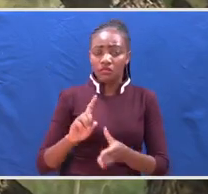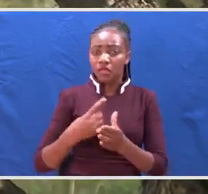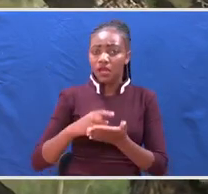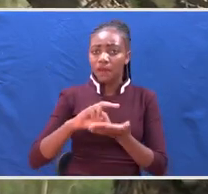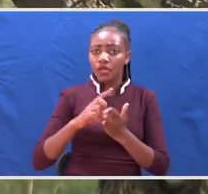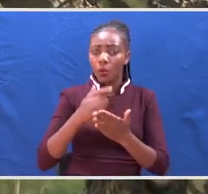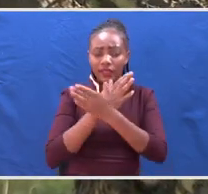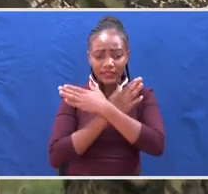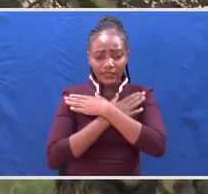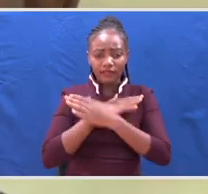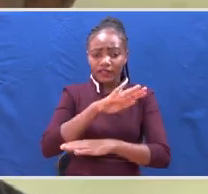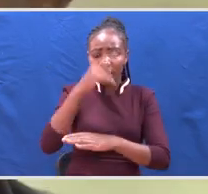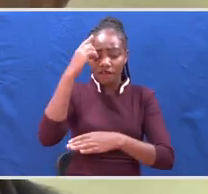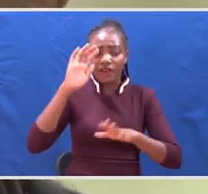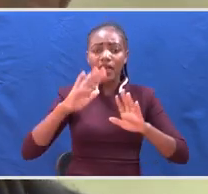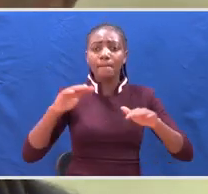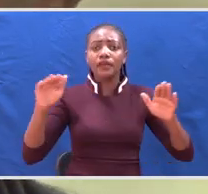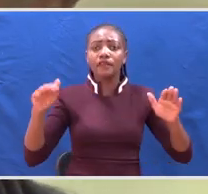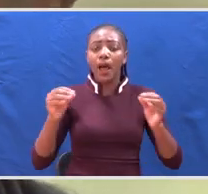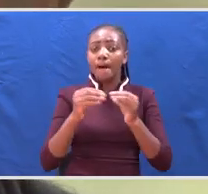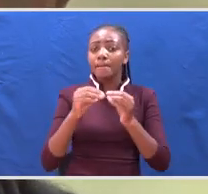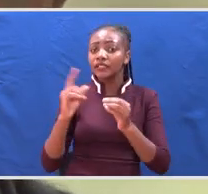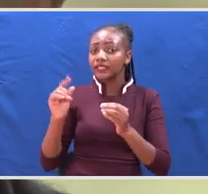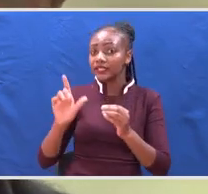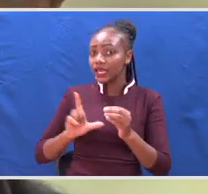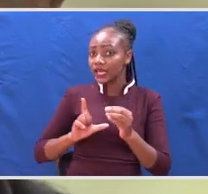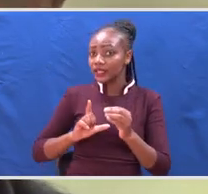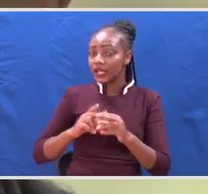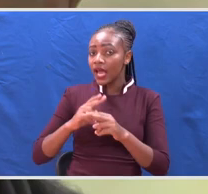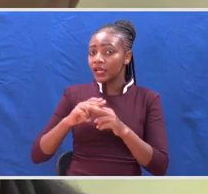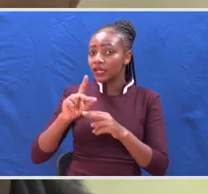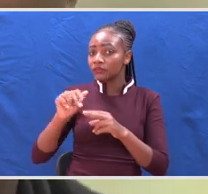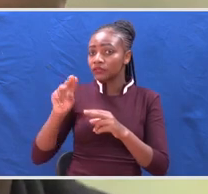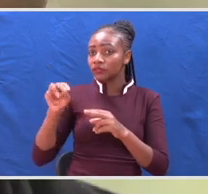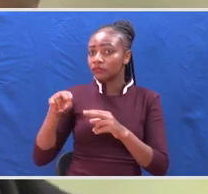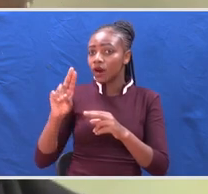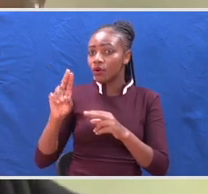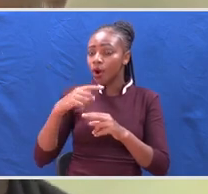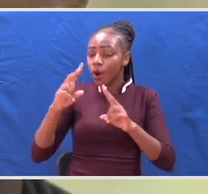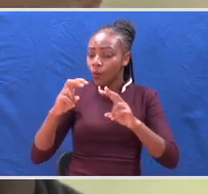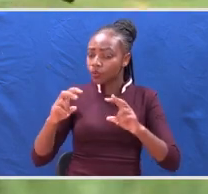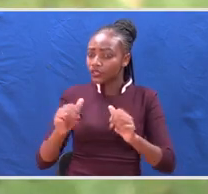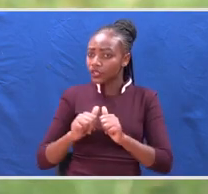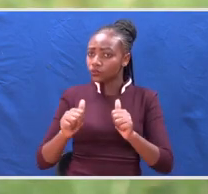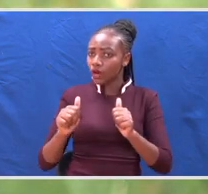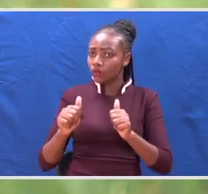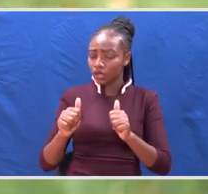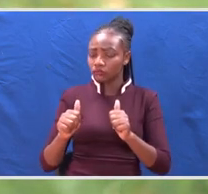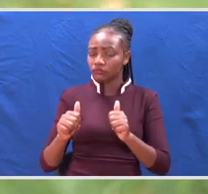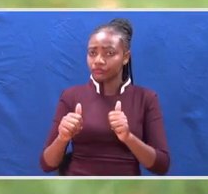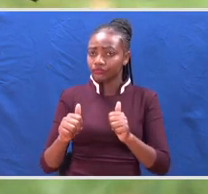the birds. Meet Eunice Kamau, an avian researcher with Lewa Wildlife